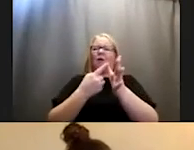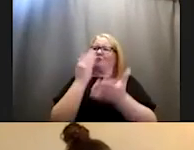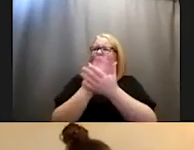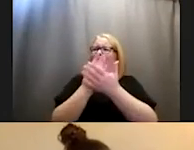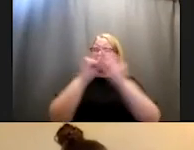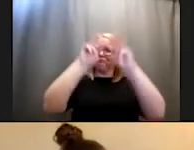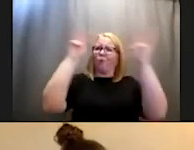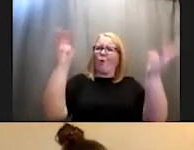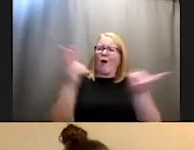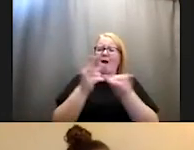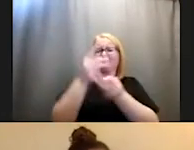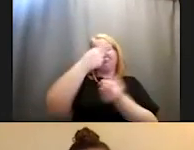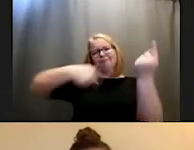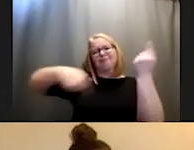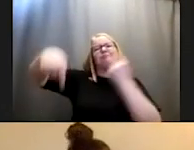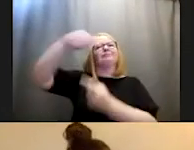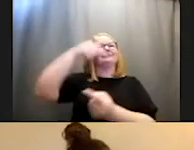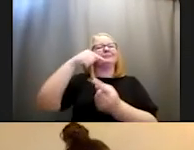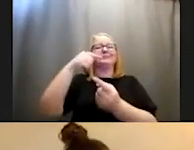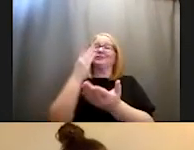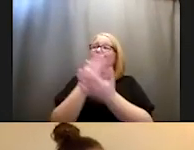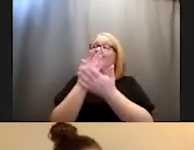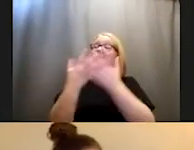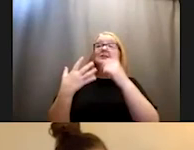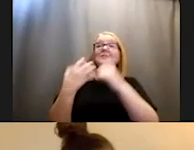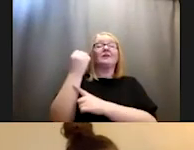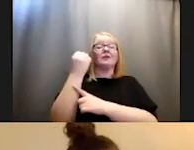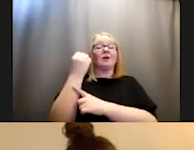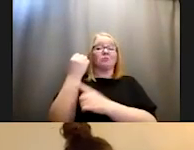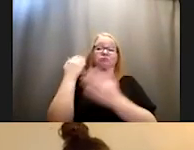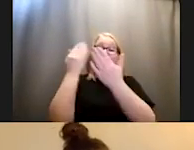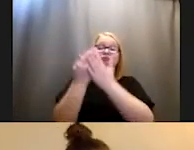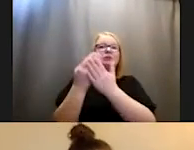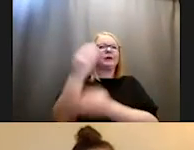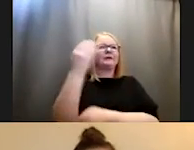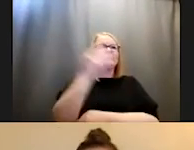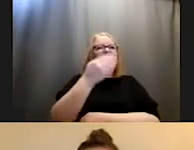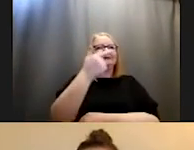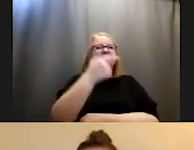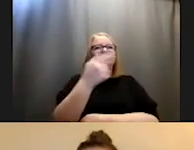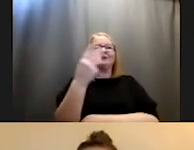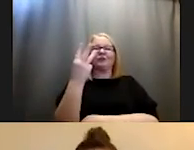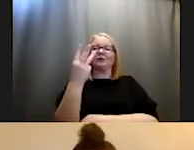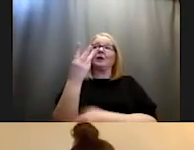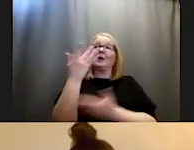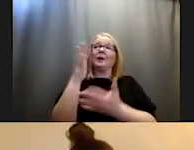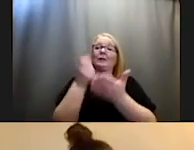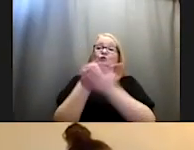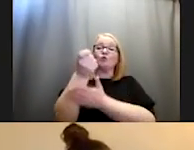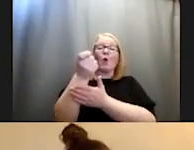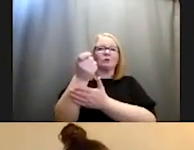success story. It was so successful that by 1973, cosmetics were being sold in over 104